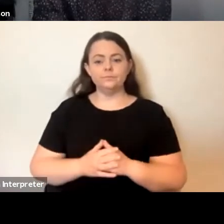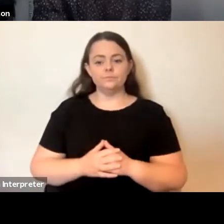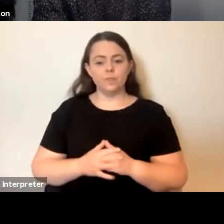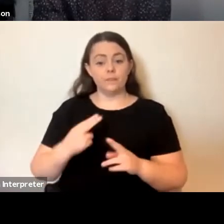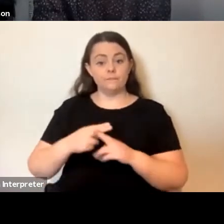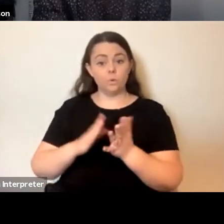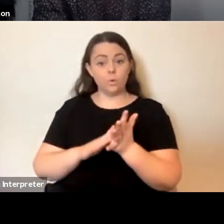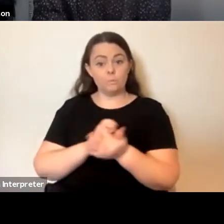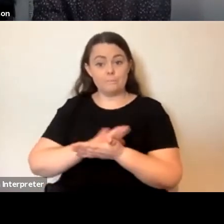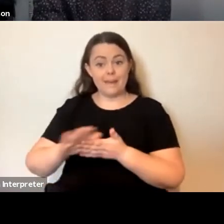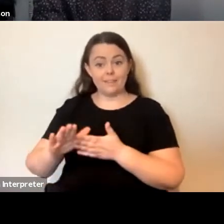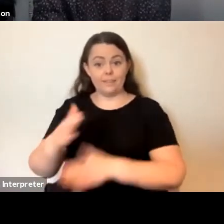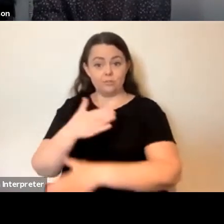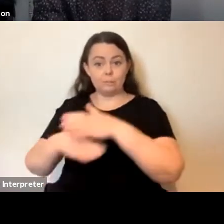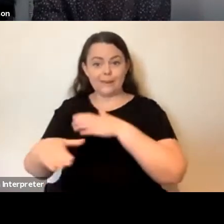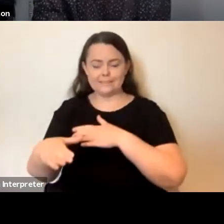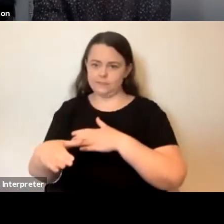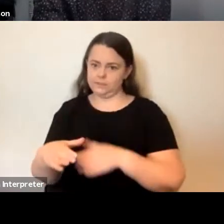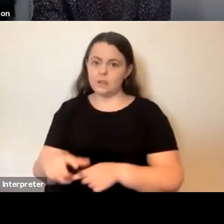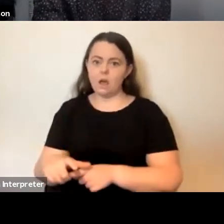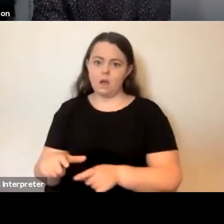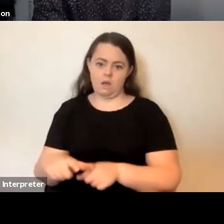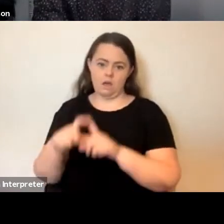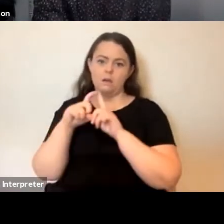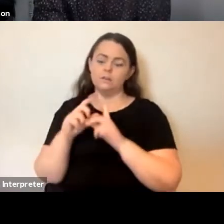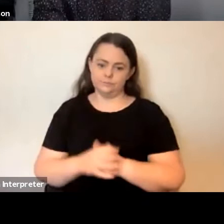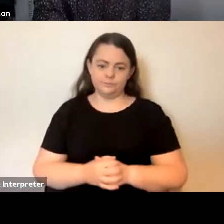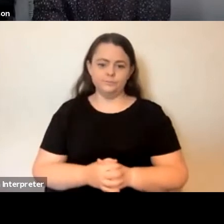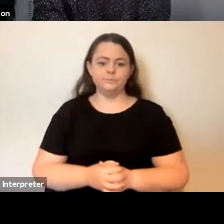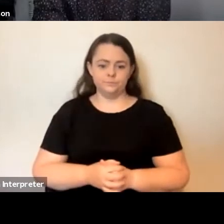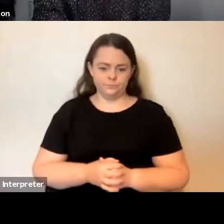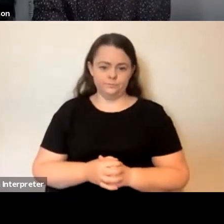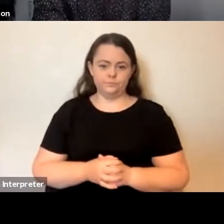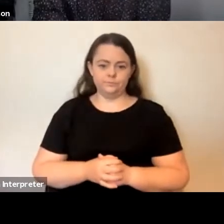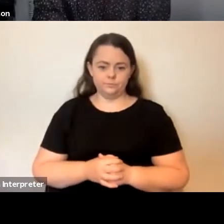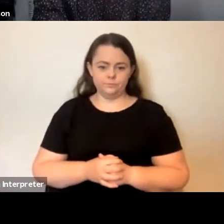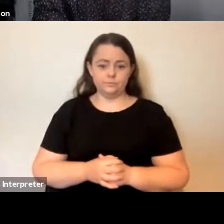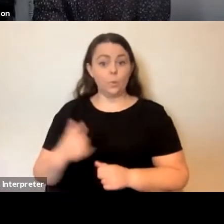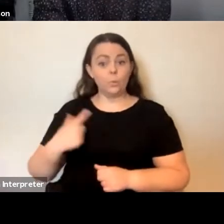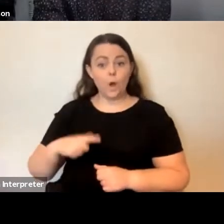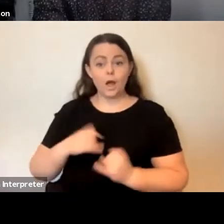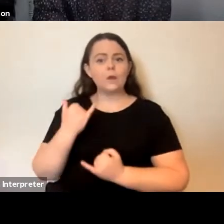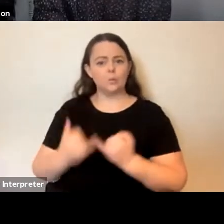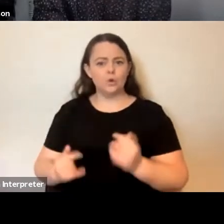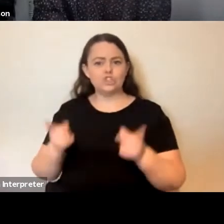is difficult, you know, just simply because it's more dangerous.